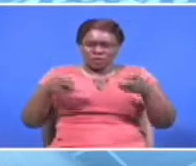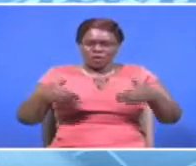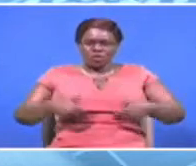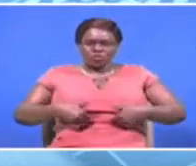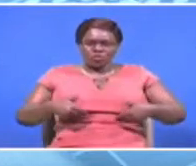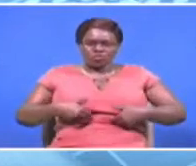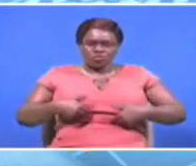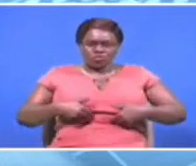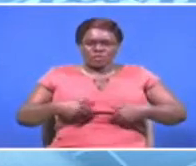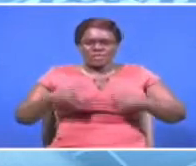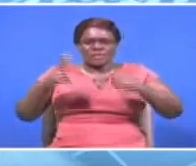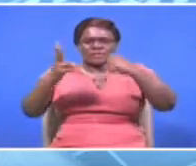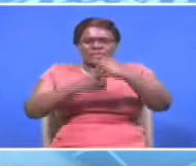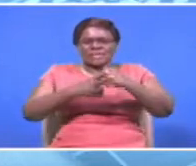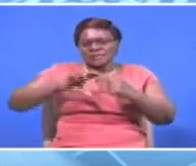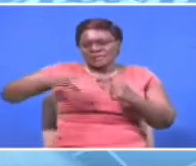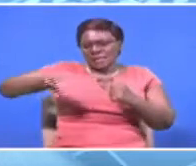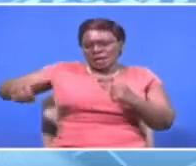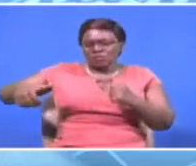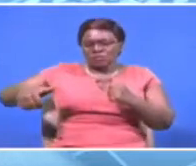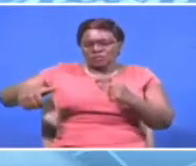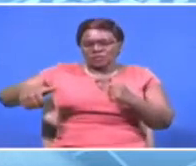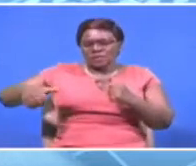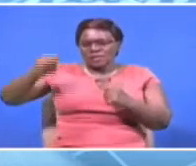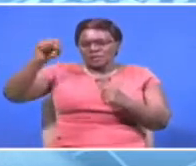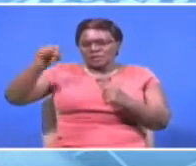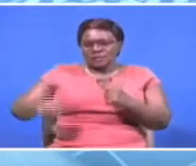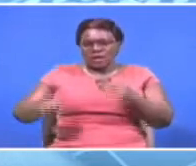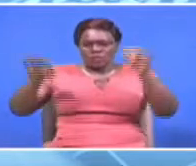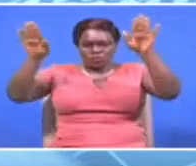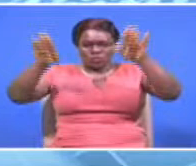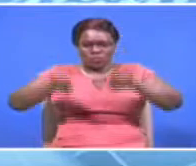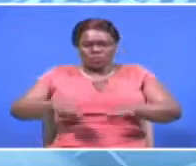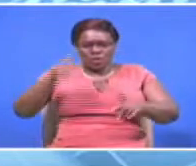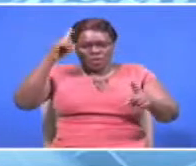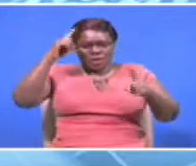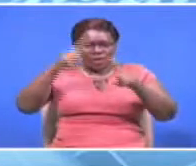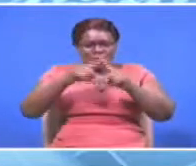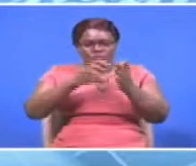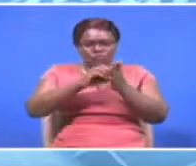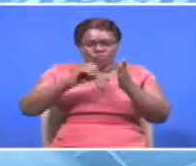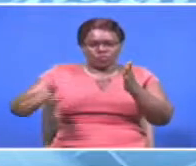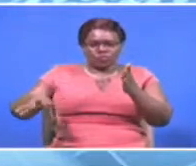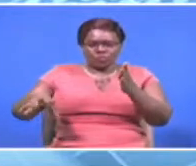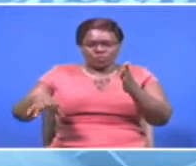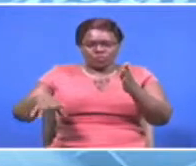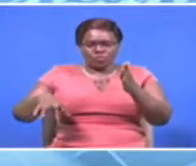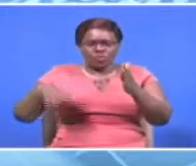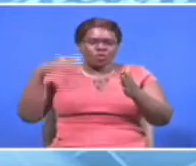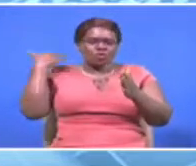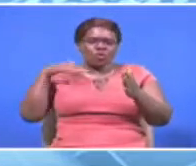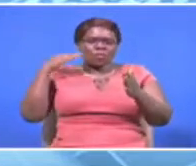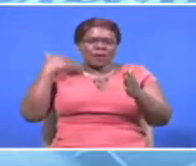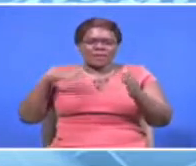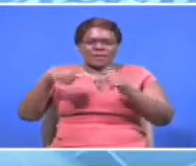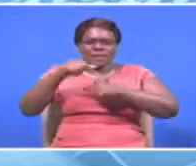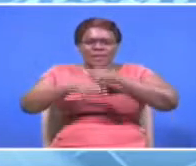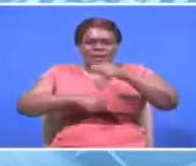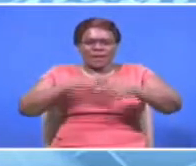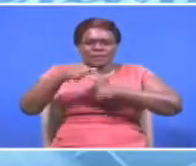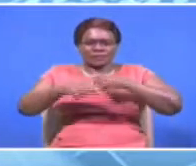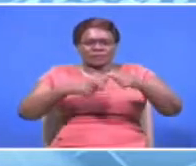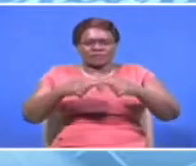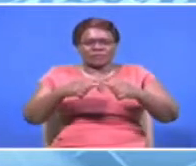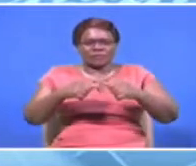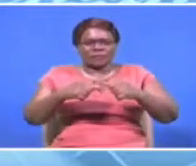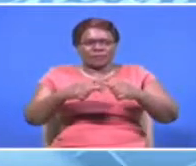from about 6 counties in the South Rift and aims to eradicate banditry activities in the region by